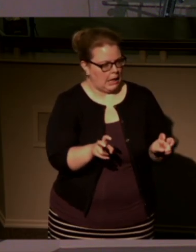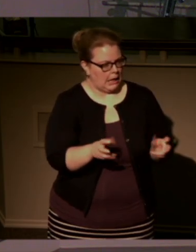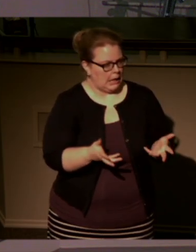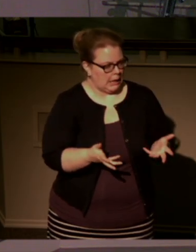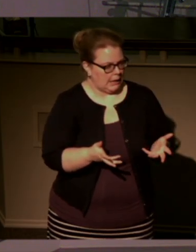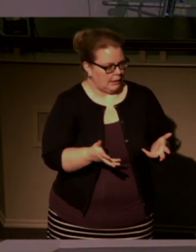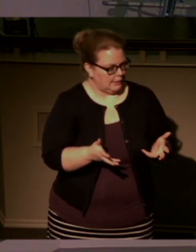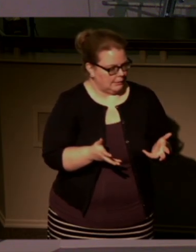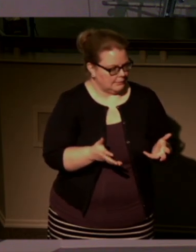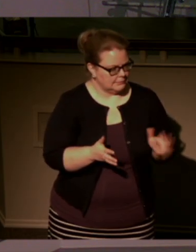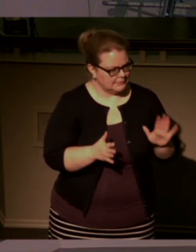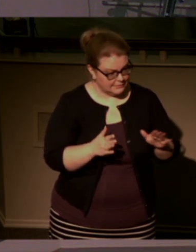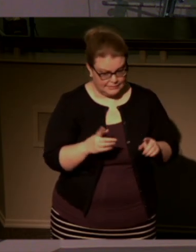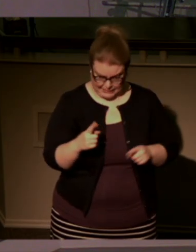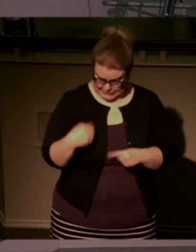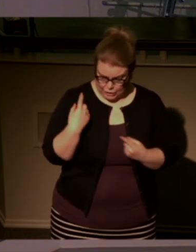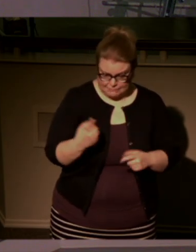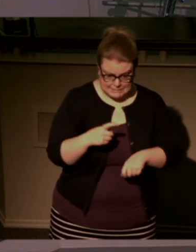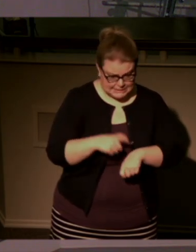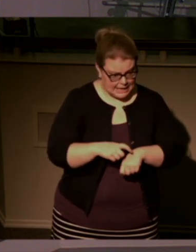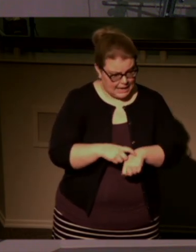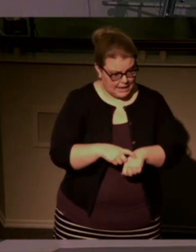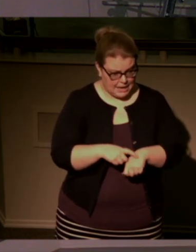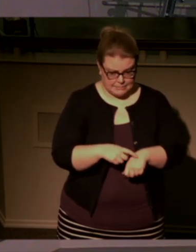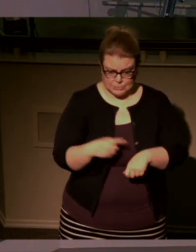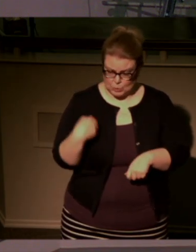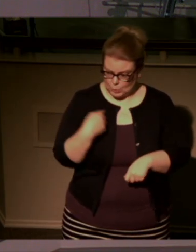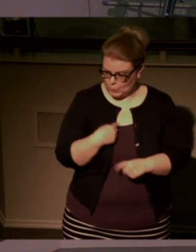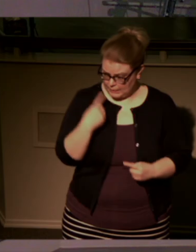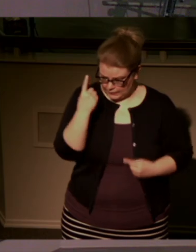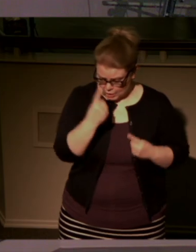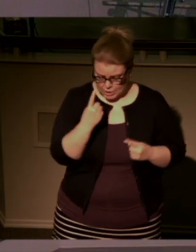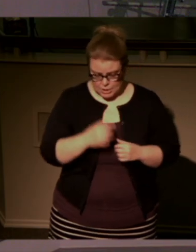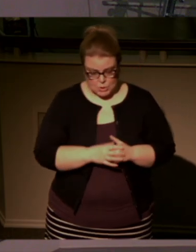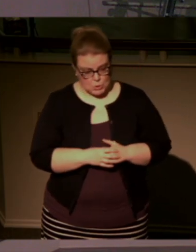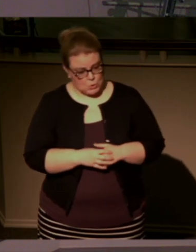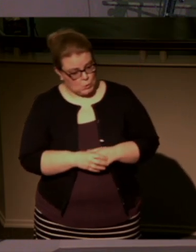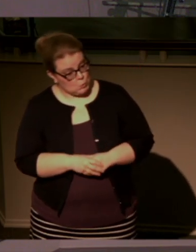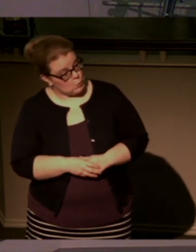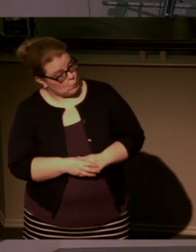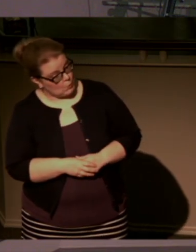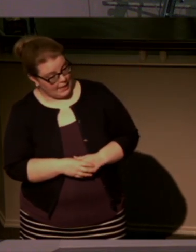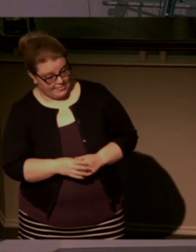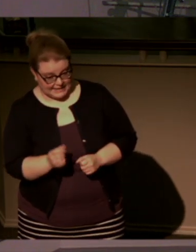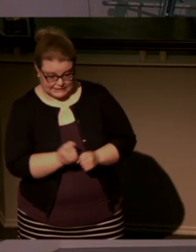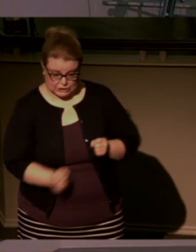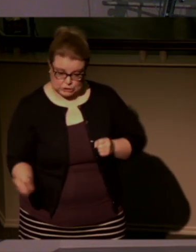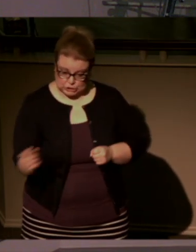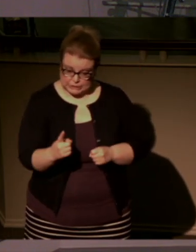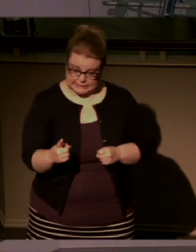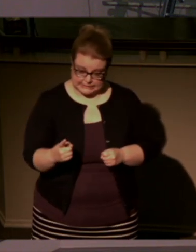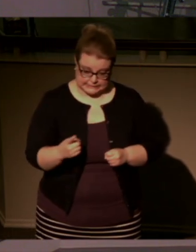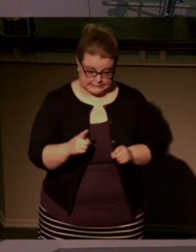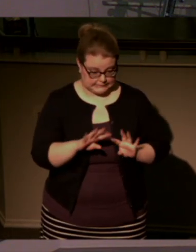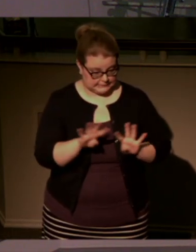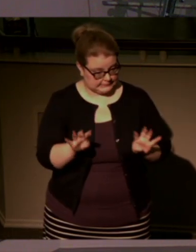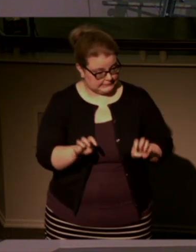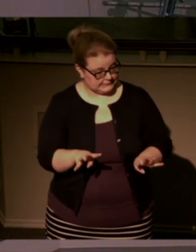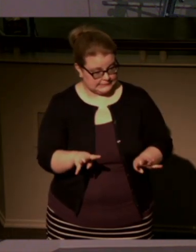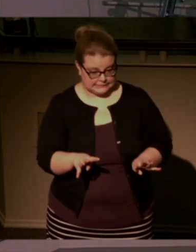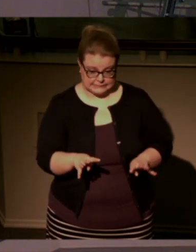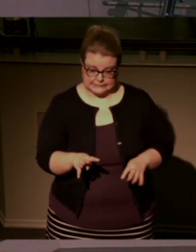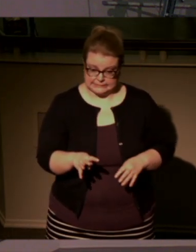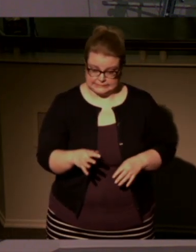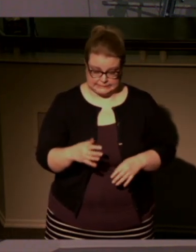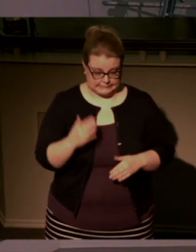There have been times when we thought, we going down. We thought that. We felt that. We've